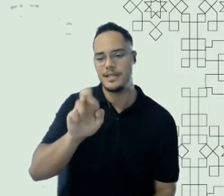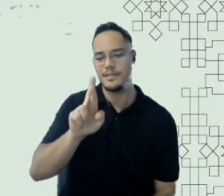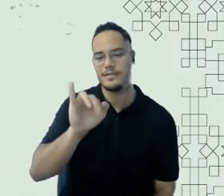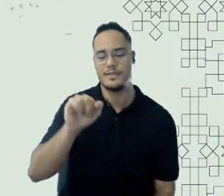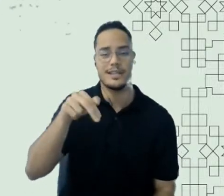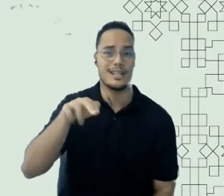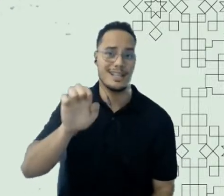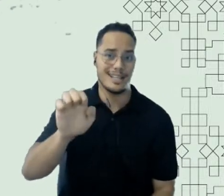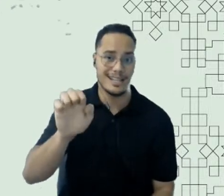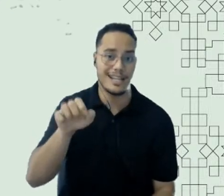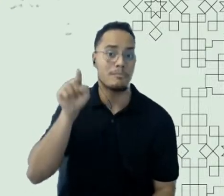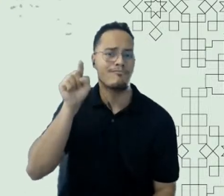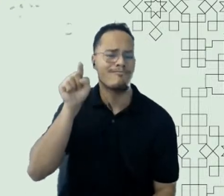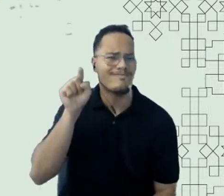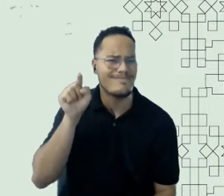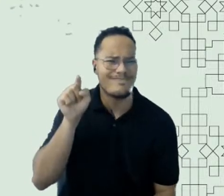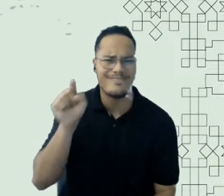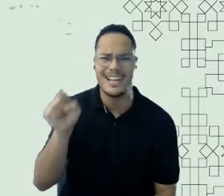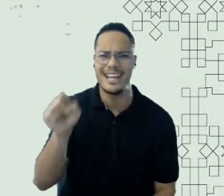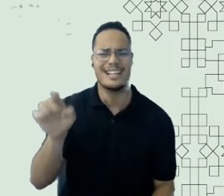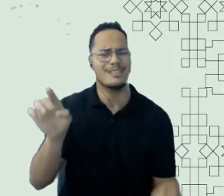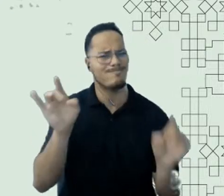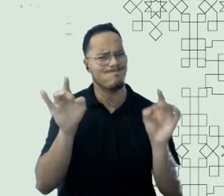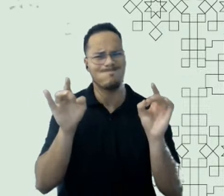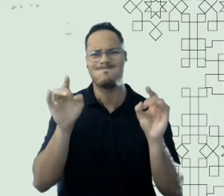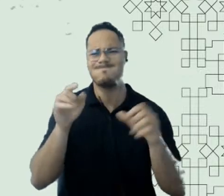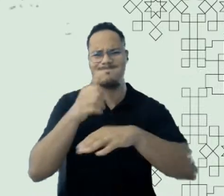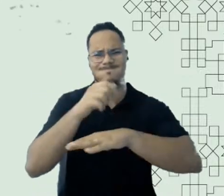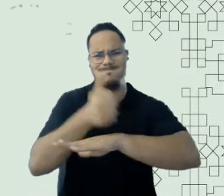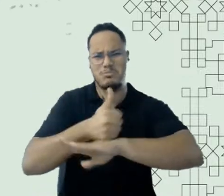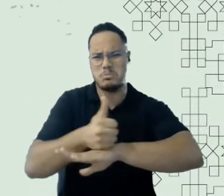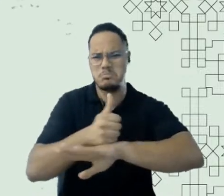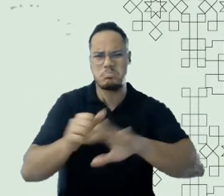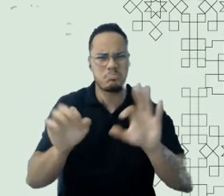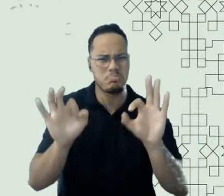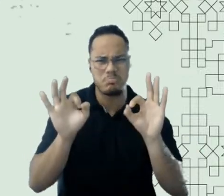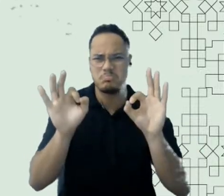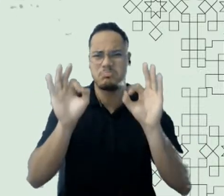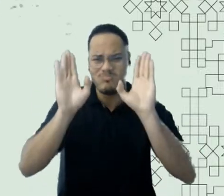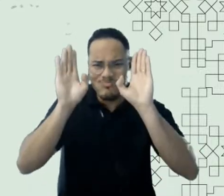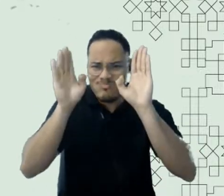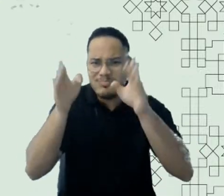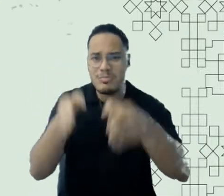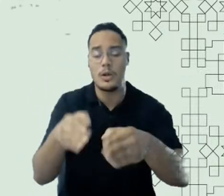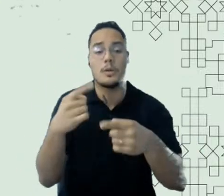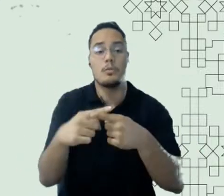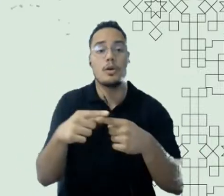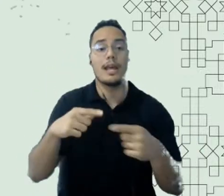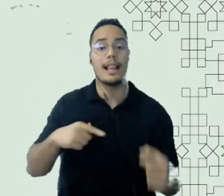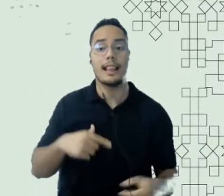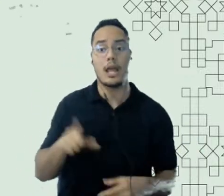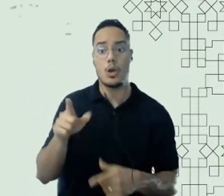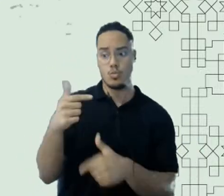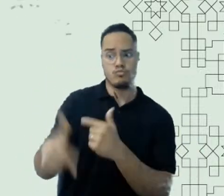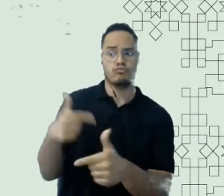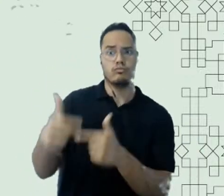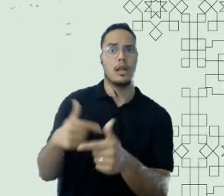and published a work. I highly recommend you. It's online, free